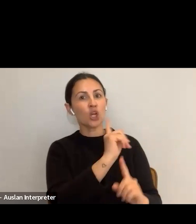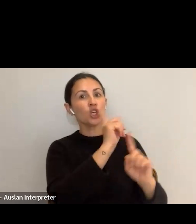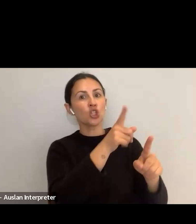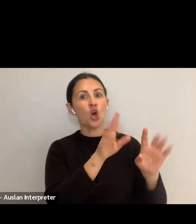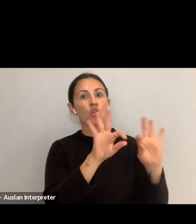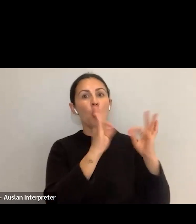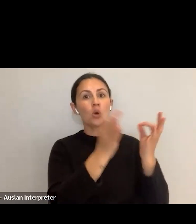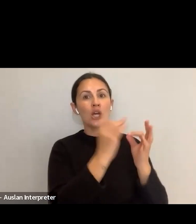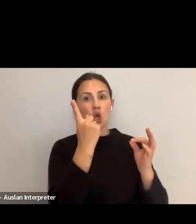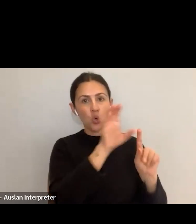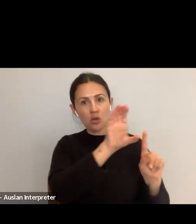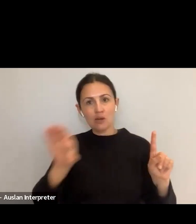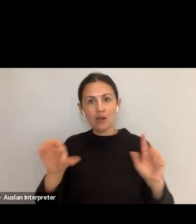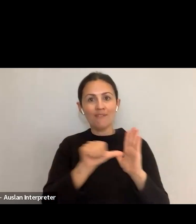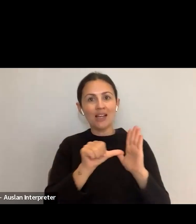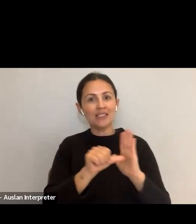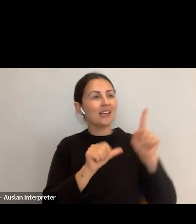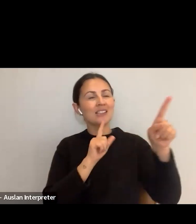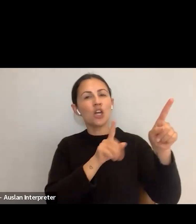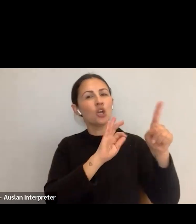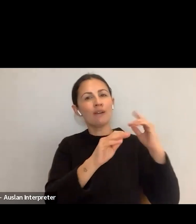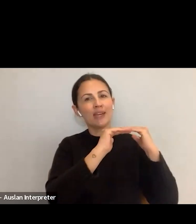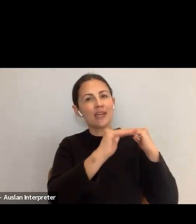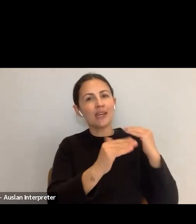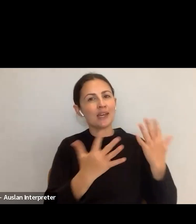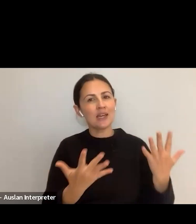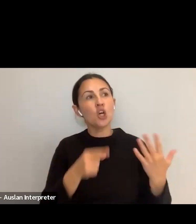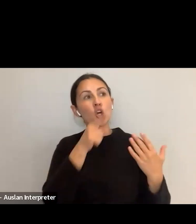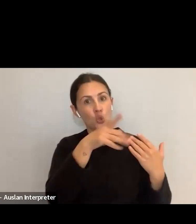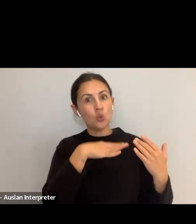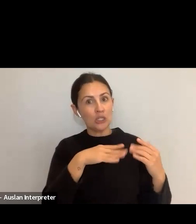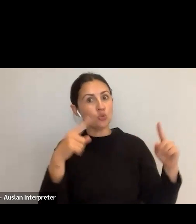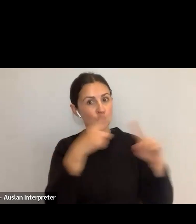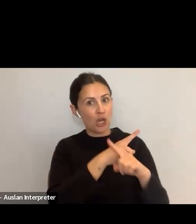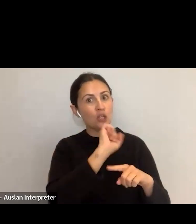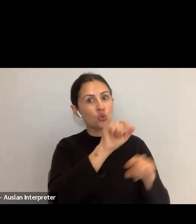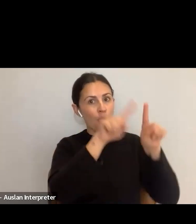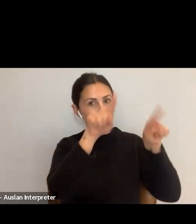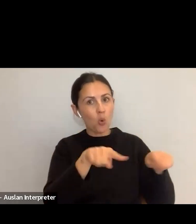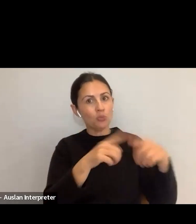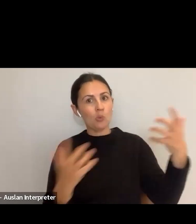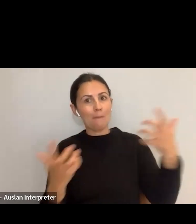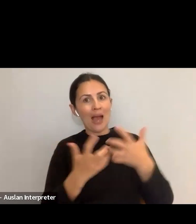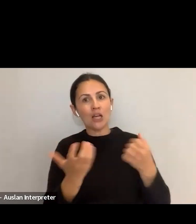field before you even start. And that level of inequity just continues from that point. It continues from the